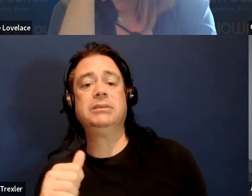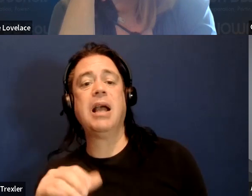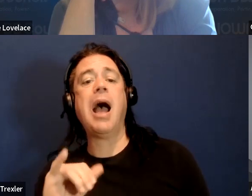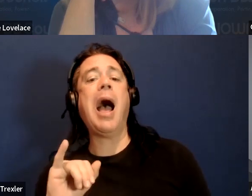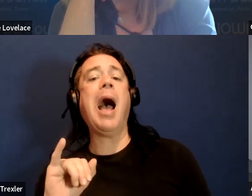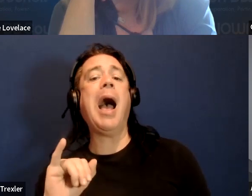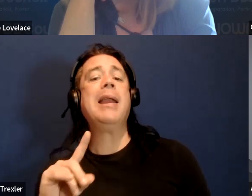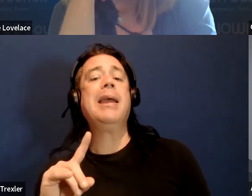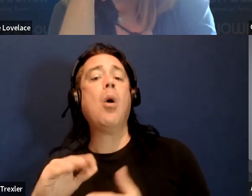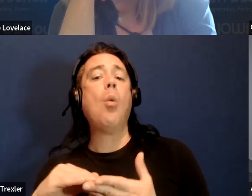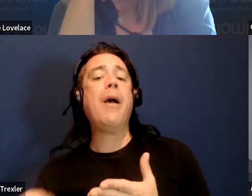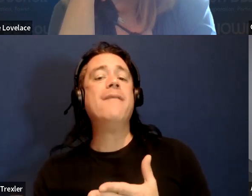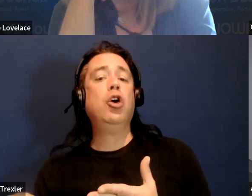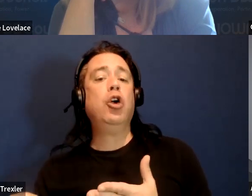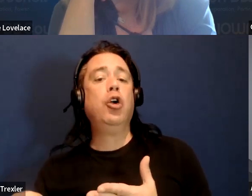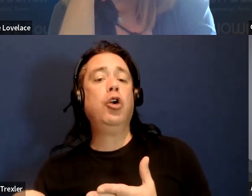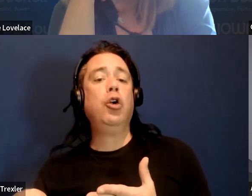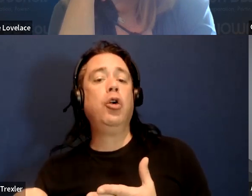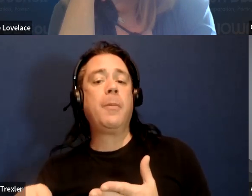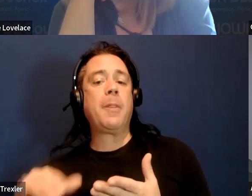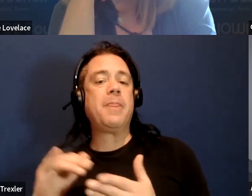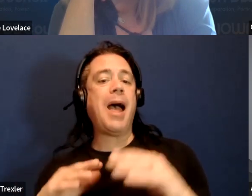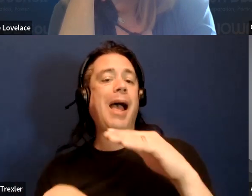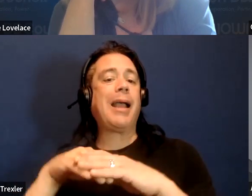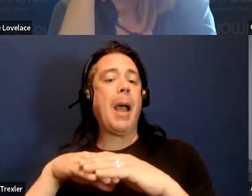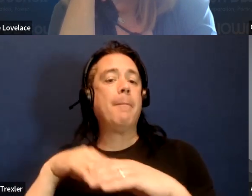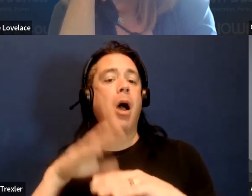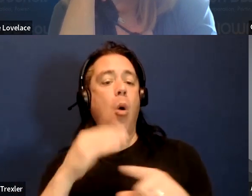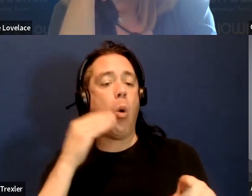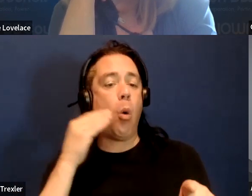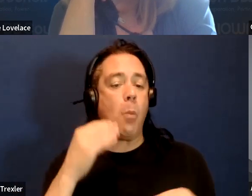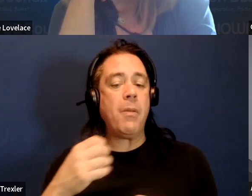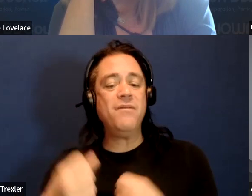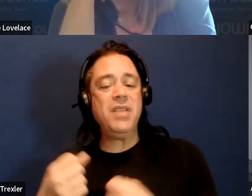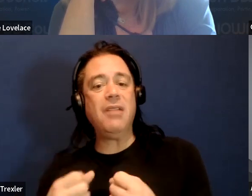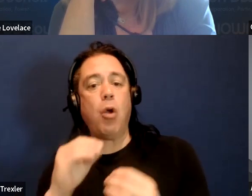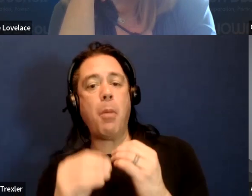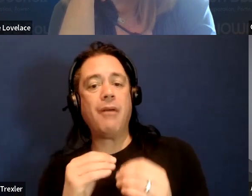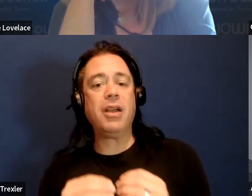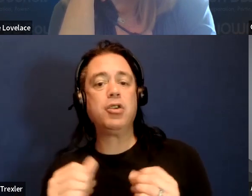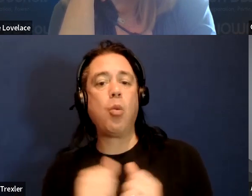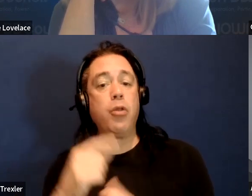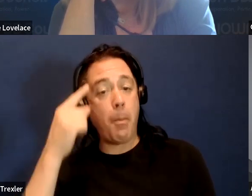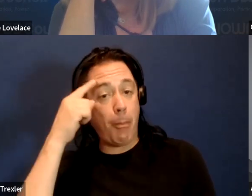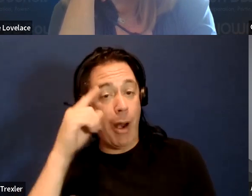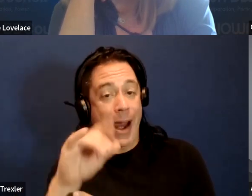ID waiver, the caps on the home and vehicle modifications with the brain injury waiver. Brain injury